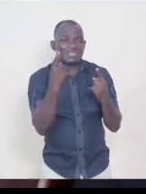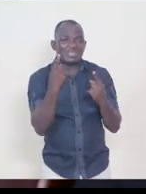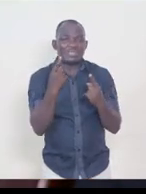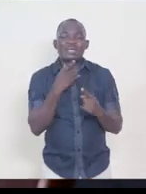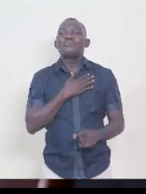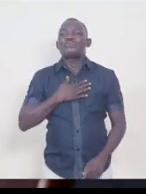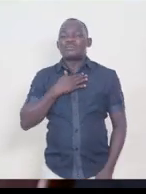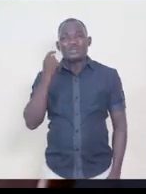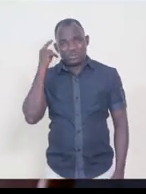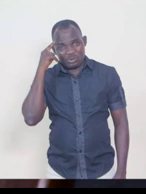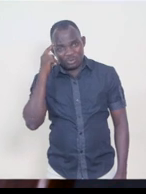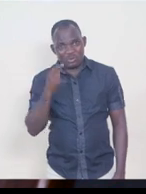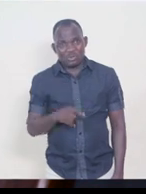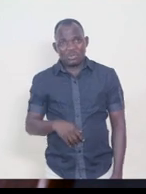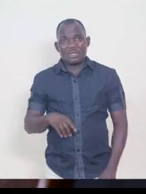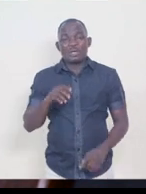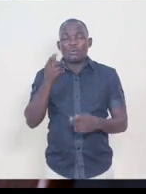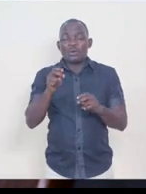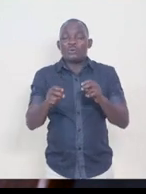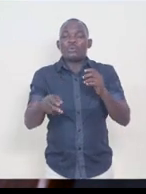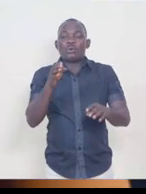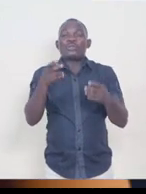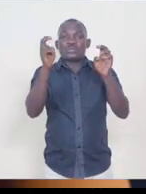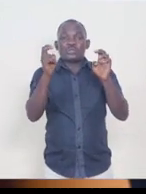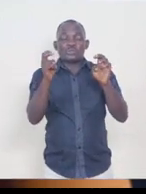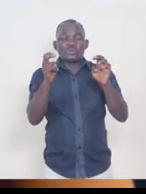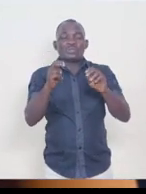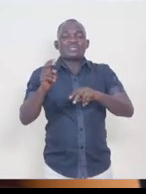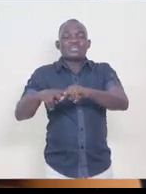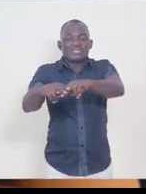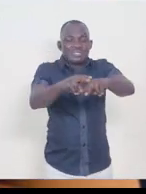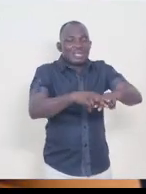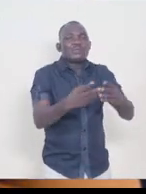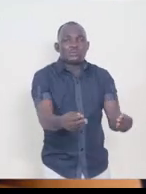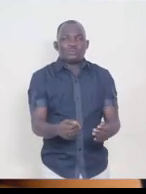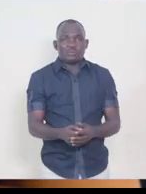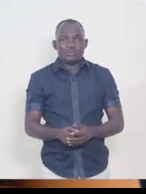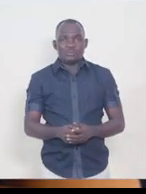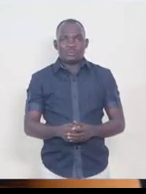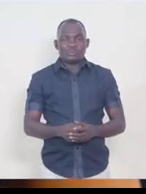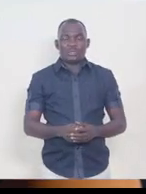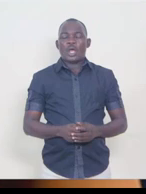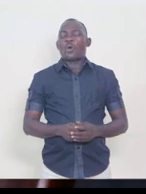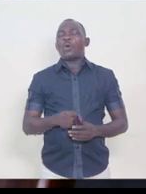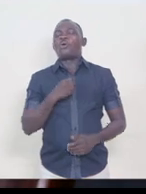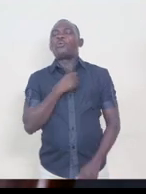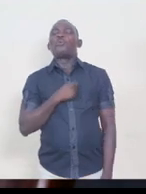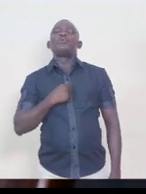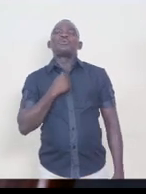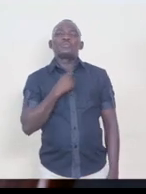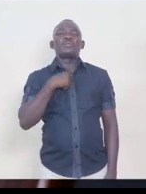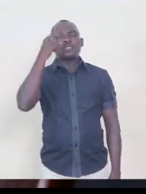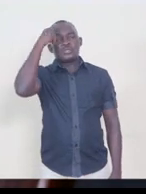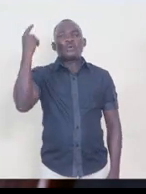we're sure for a win. Once it's settled in this office and table. I thought she was always like that.